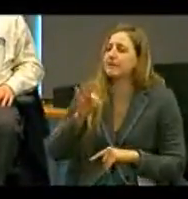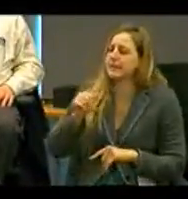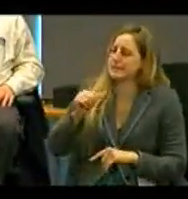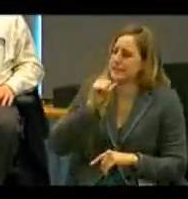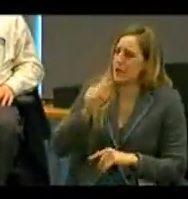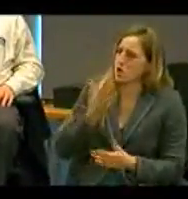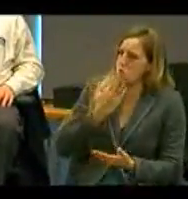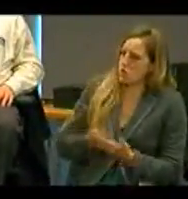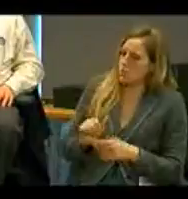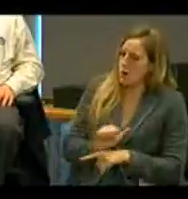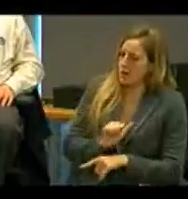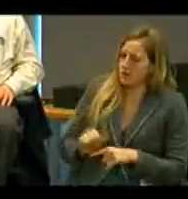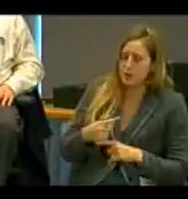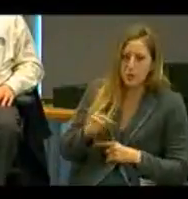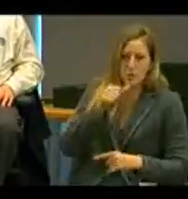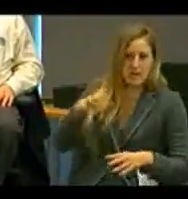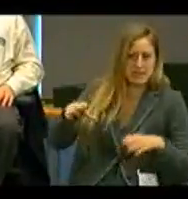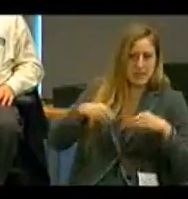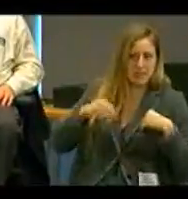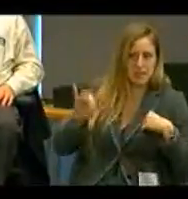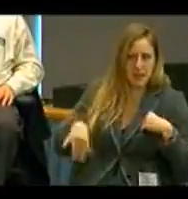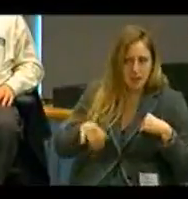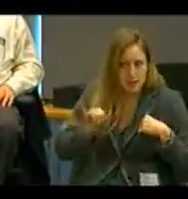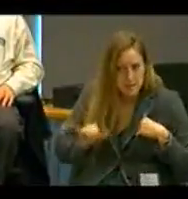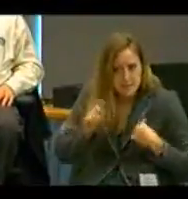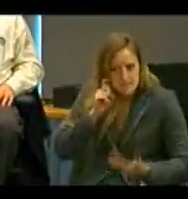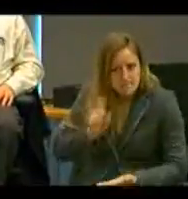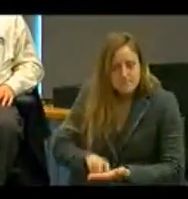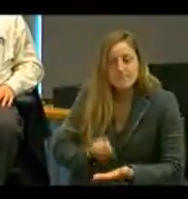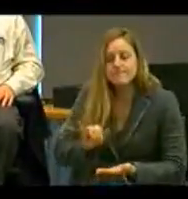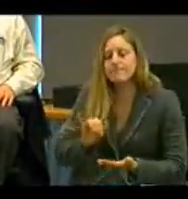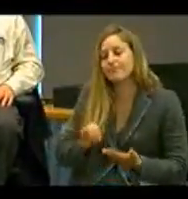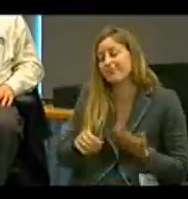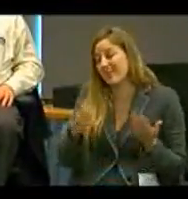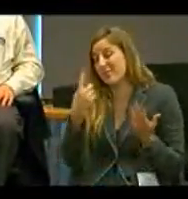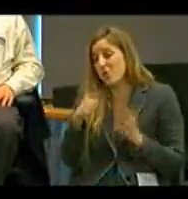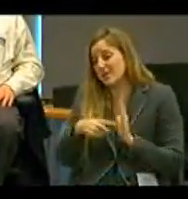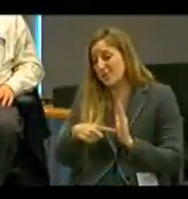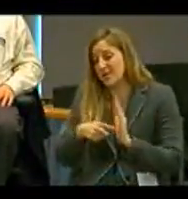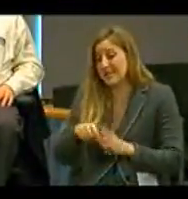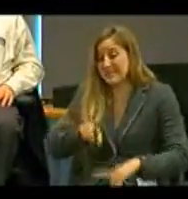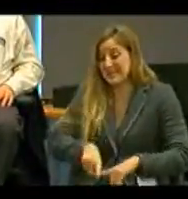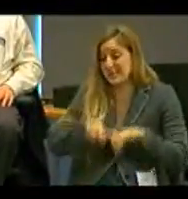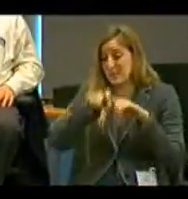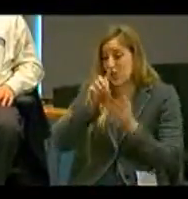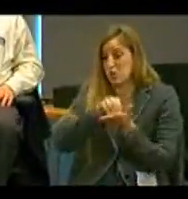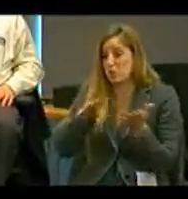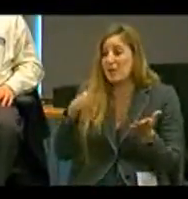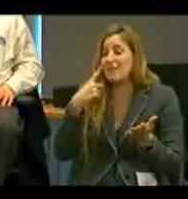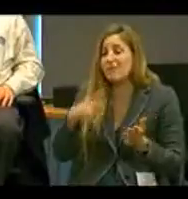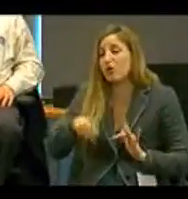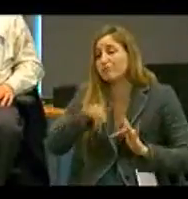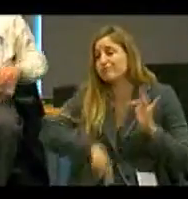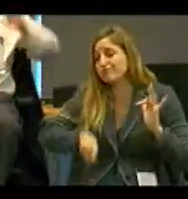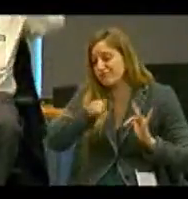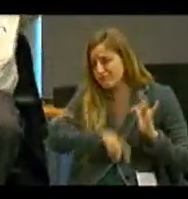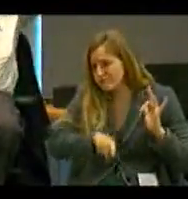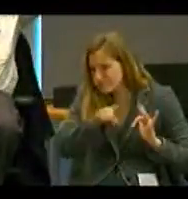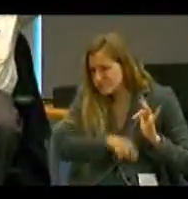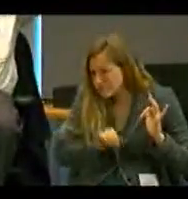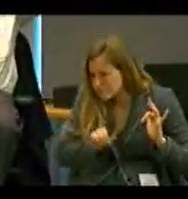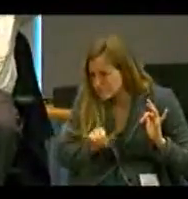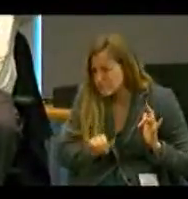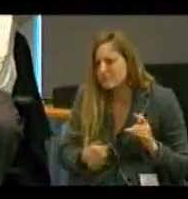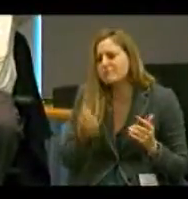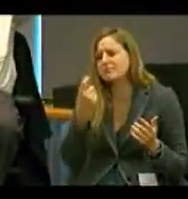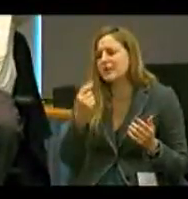Now, with example in the guidance, for example, is suspending students for truancy. I don't see the argument that that's a deterrent. These